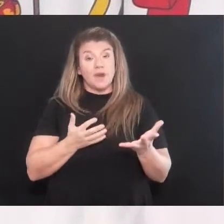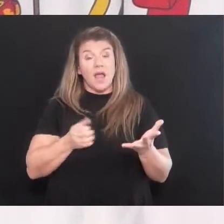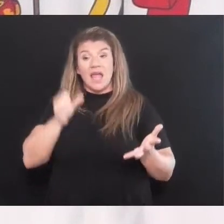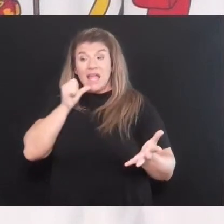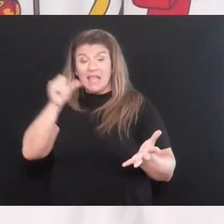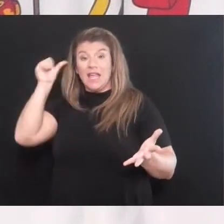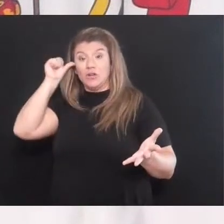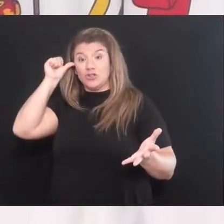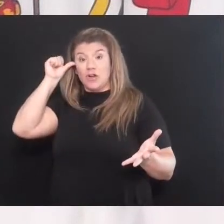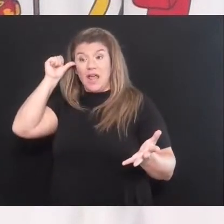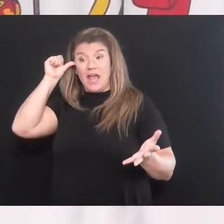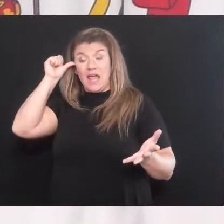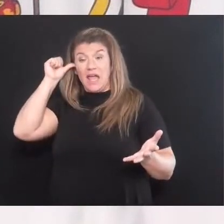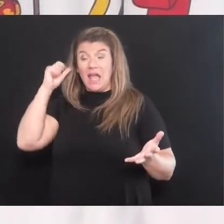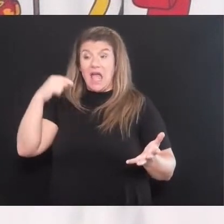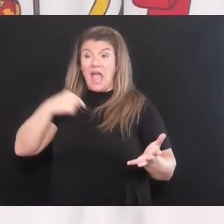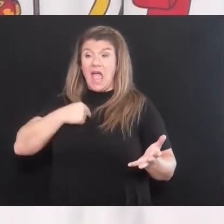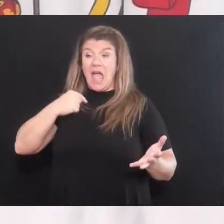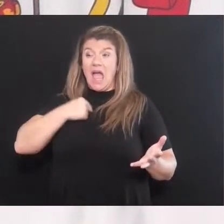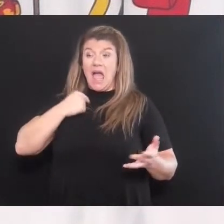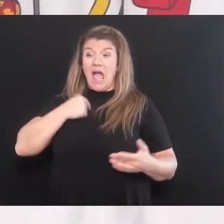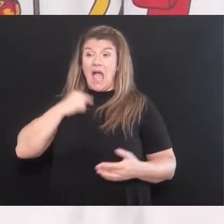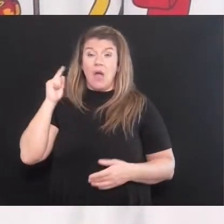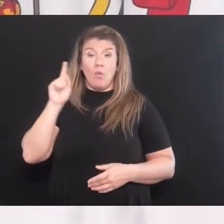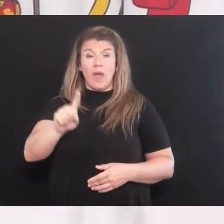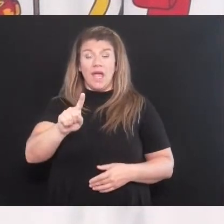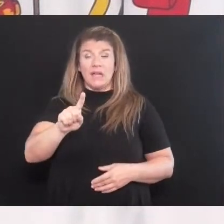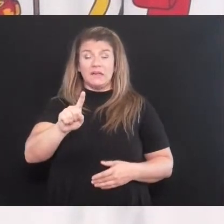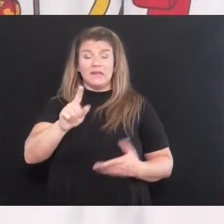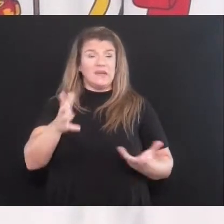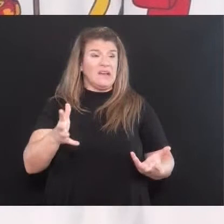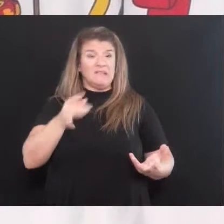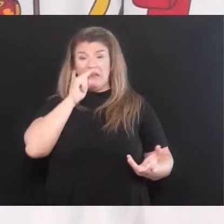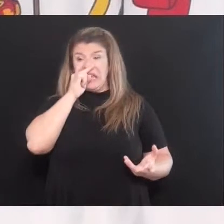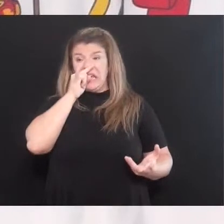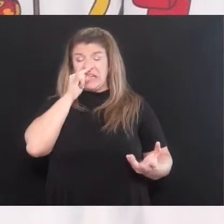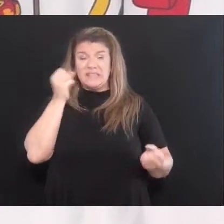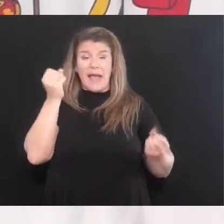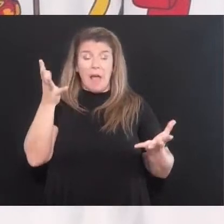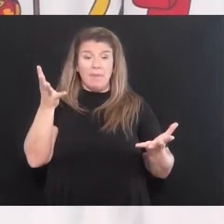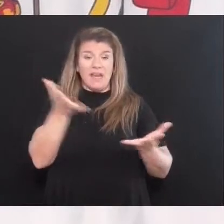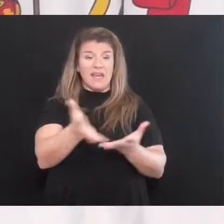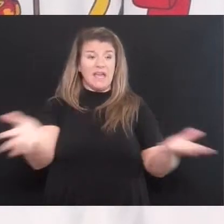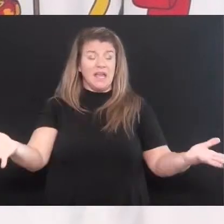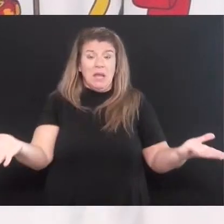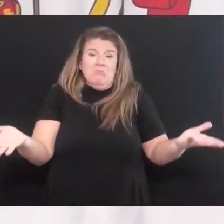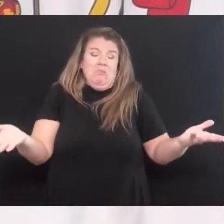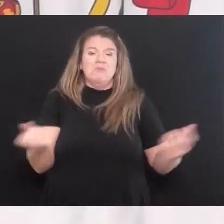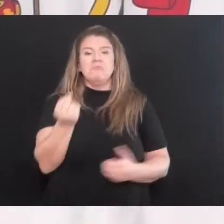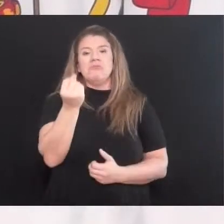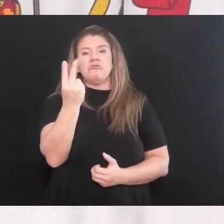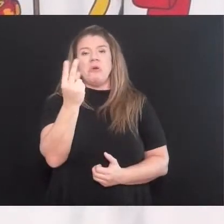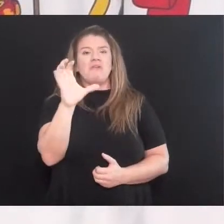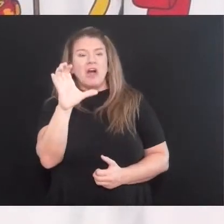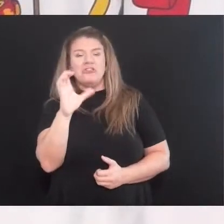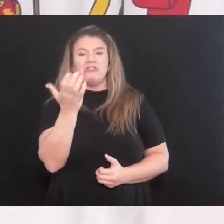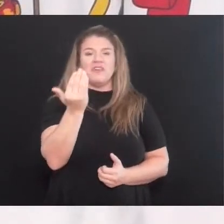Yesterday, I was in front of, and I don't know how many people, the kids were there, but probably, I don't know, 1,200,